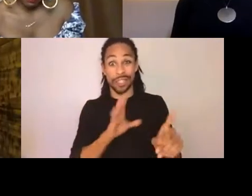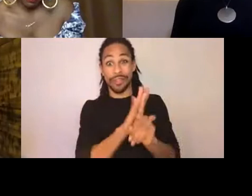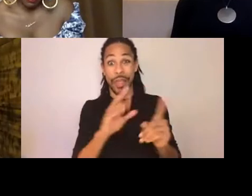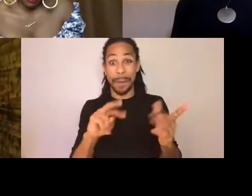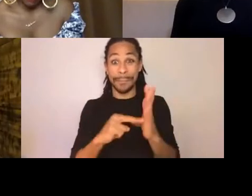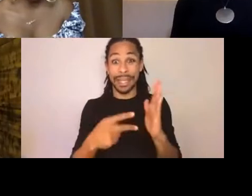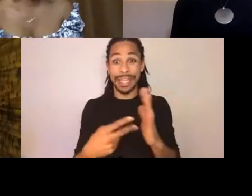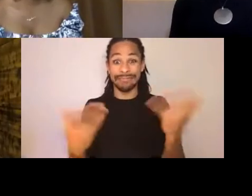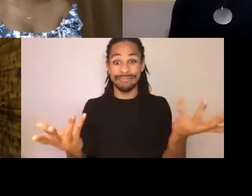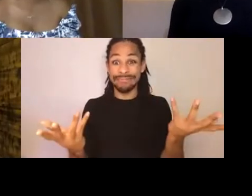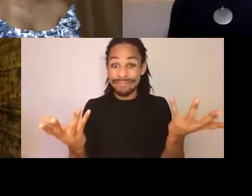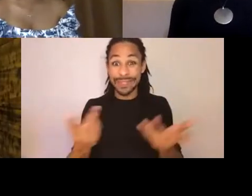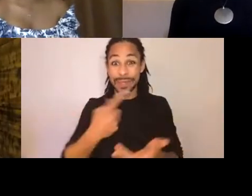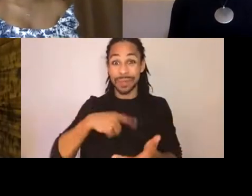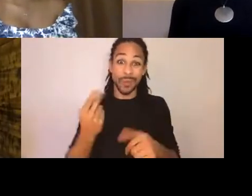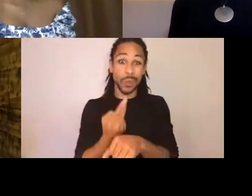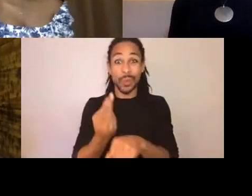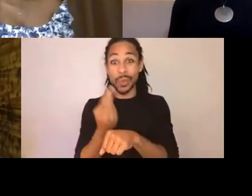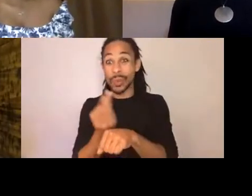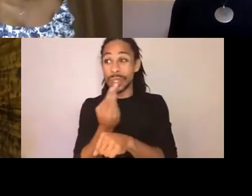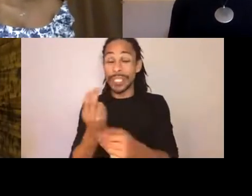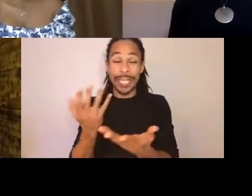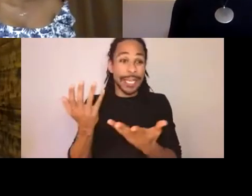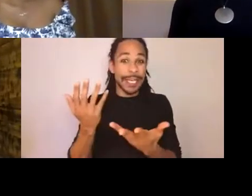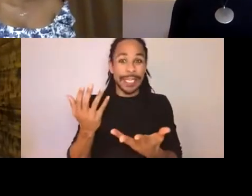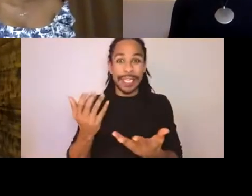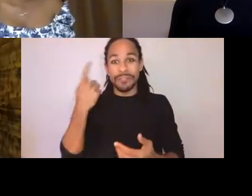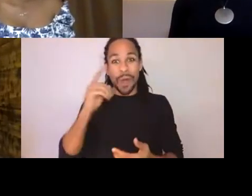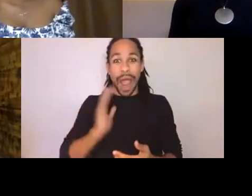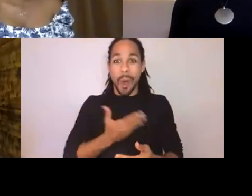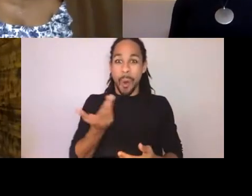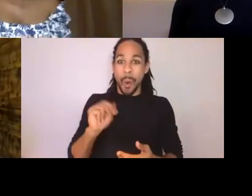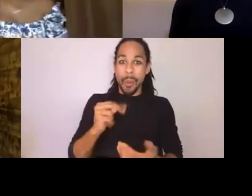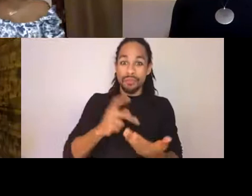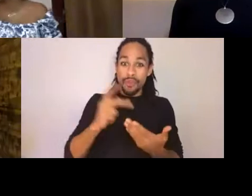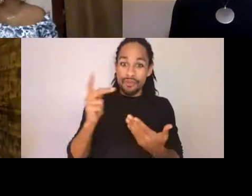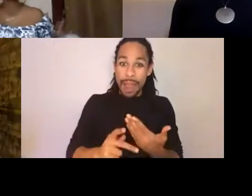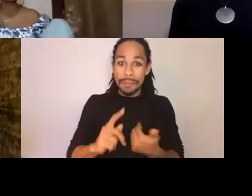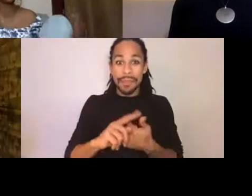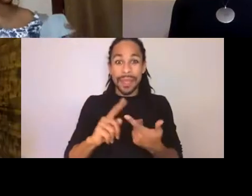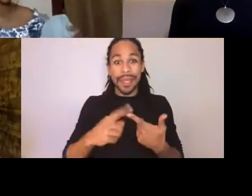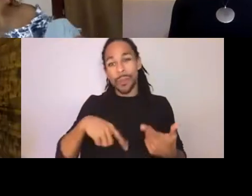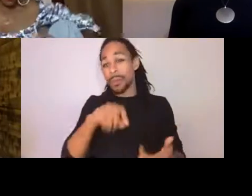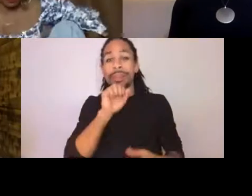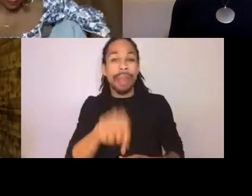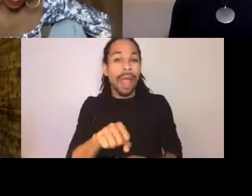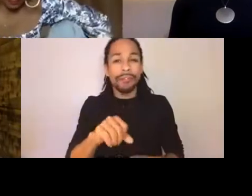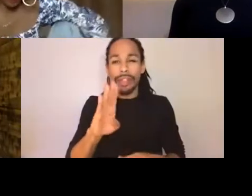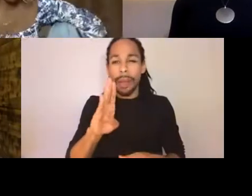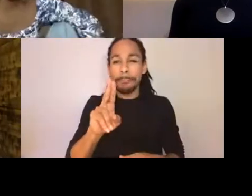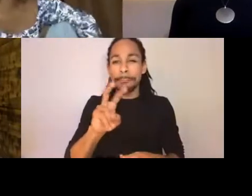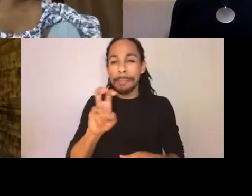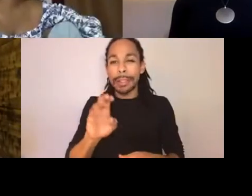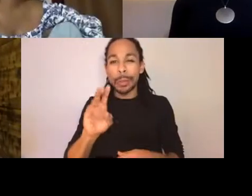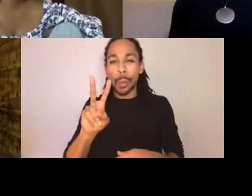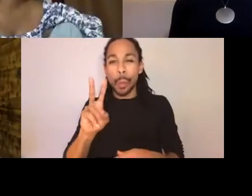much for our own programming. And, you know, we love to say, you